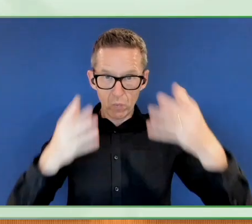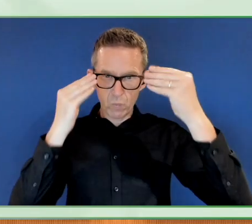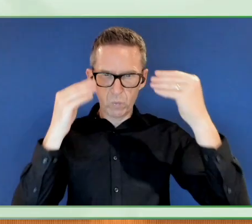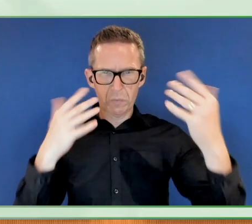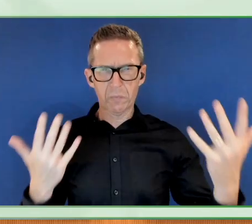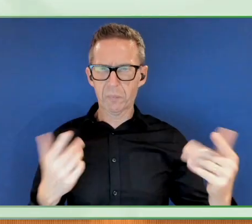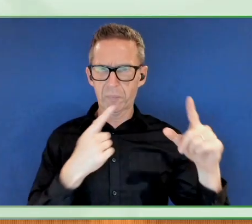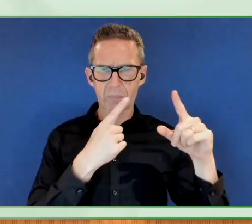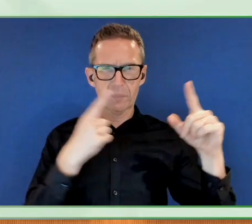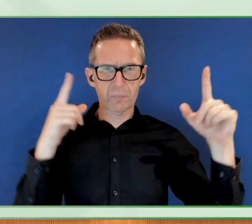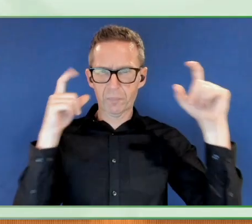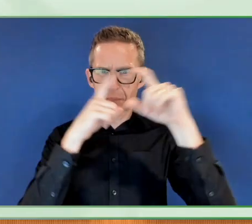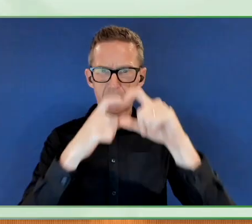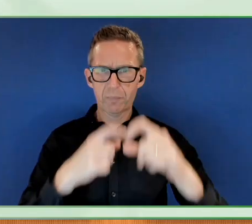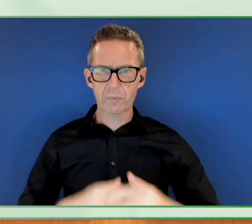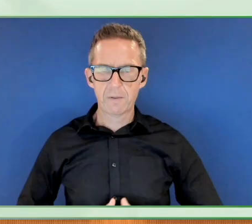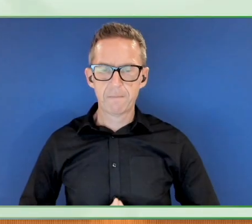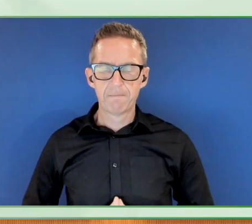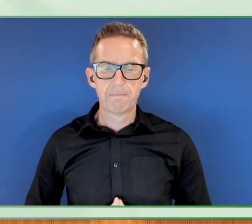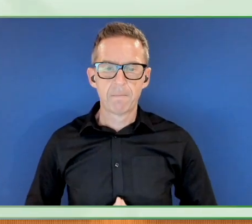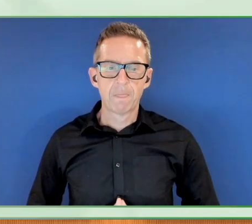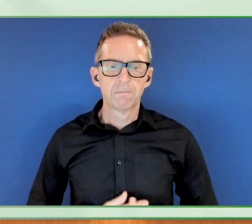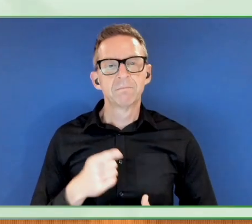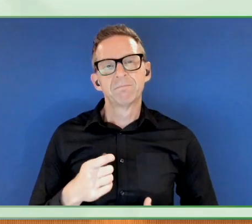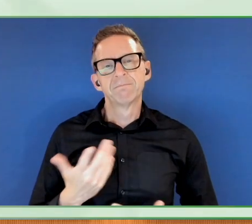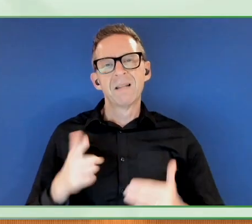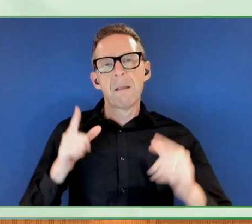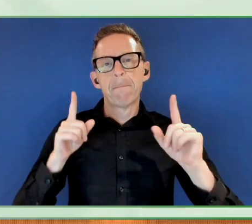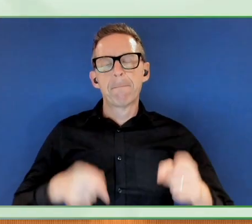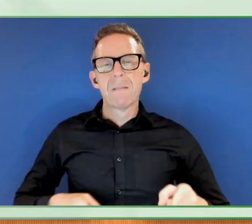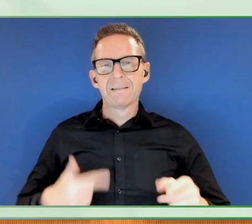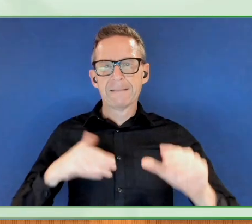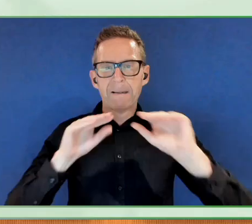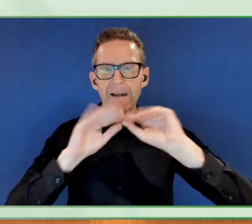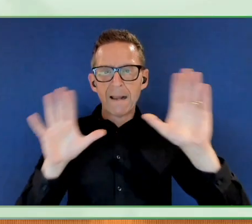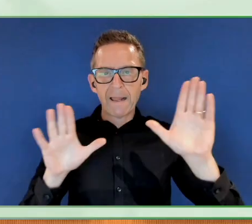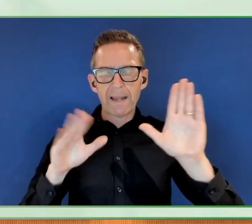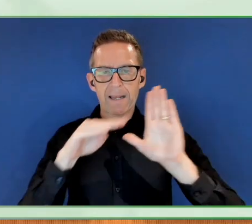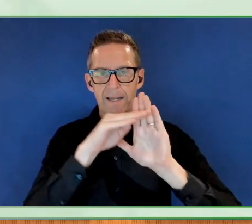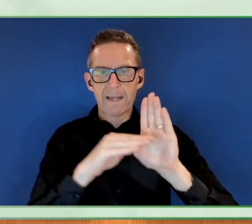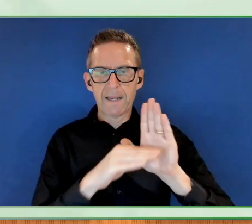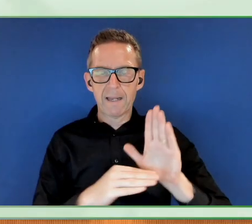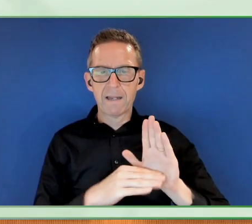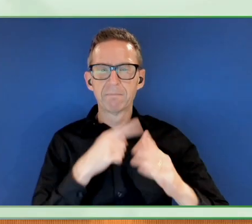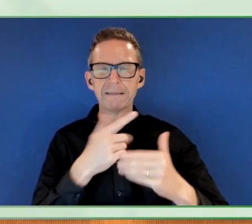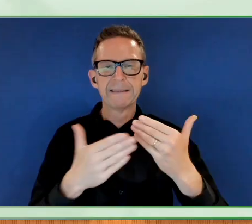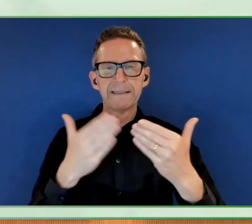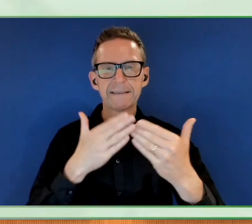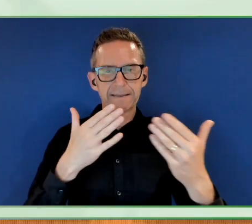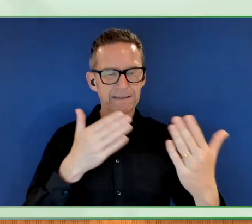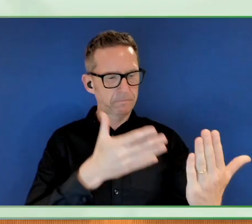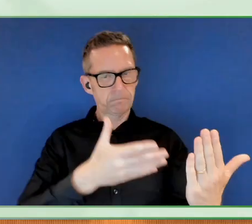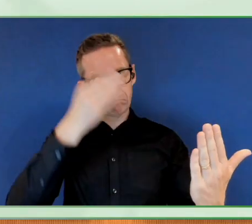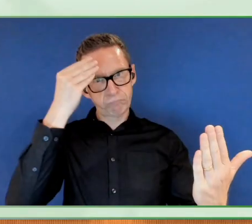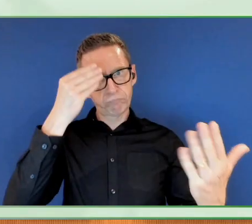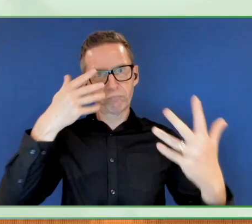This makes it essential to break down the requirements, come up with examples, show